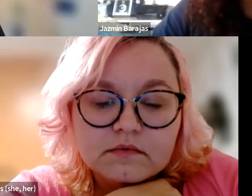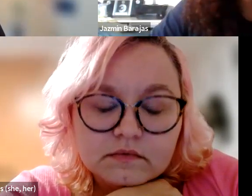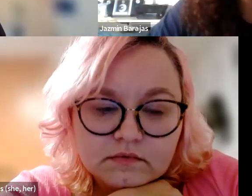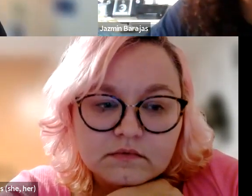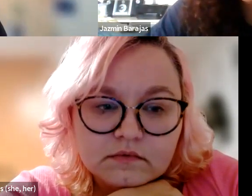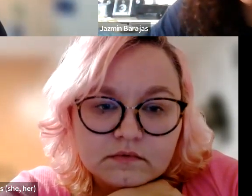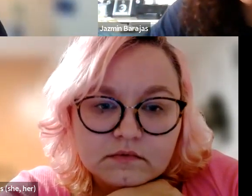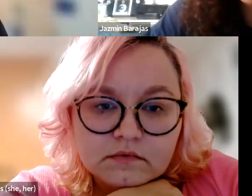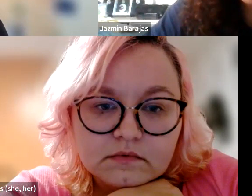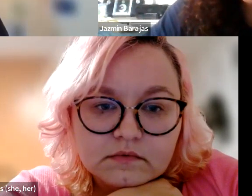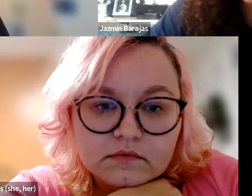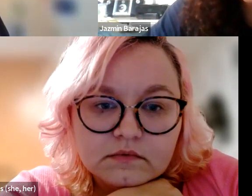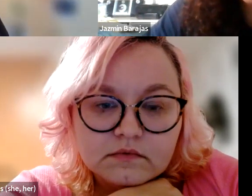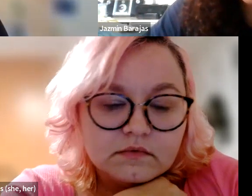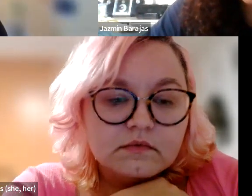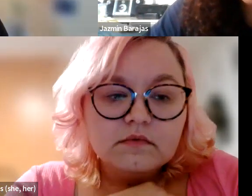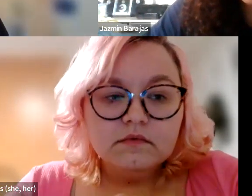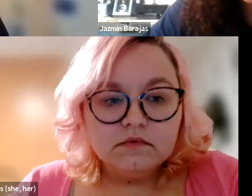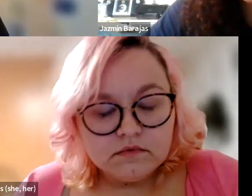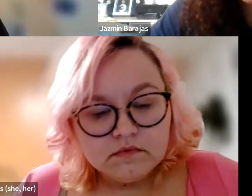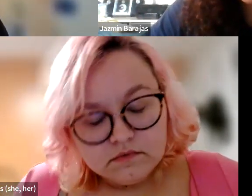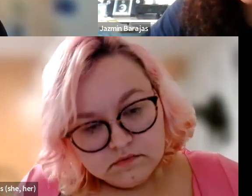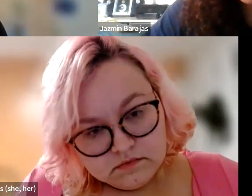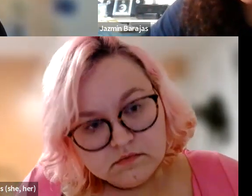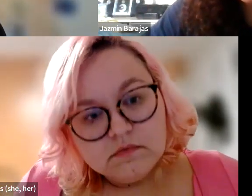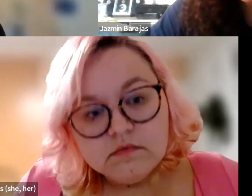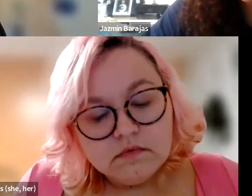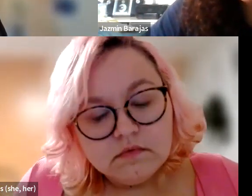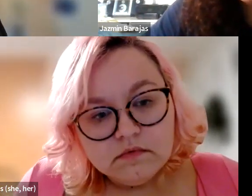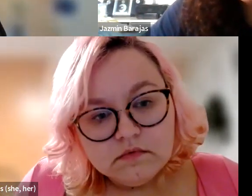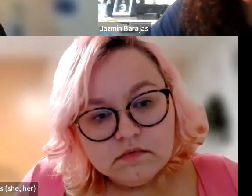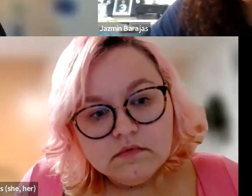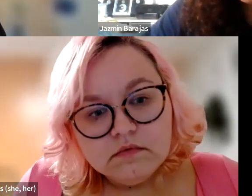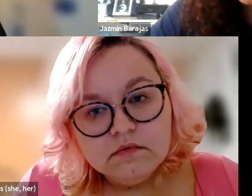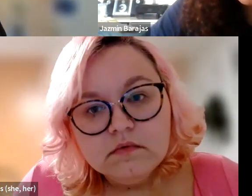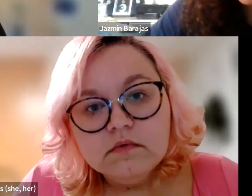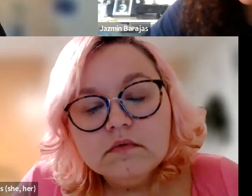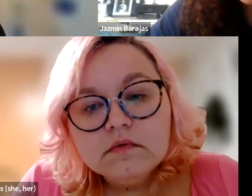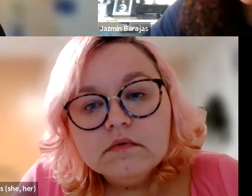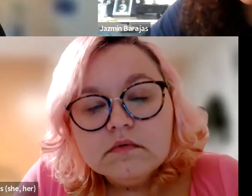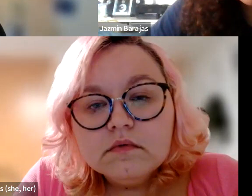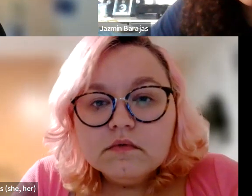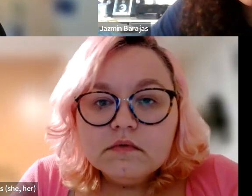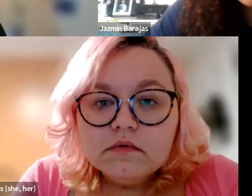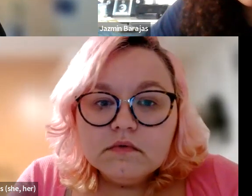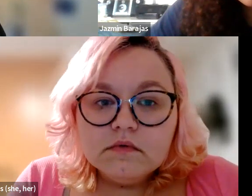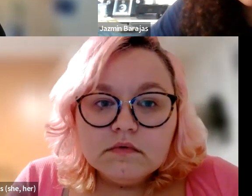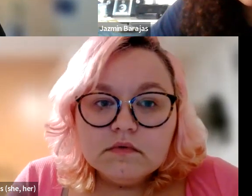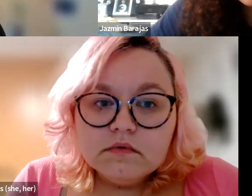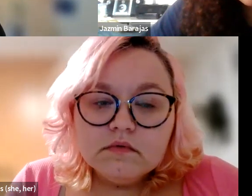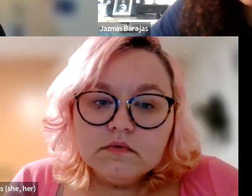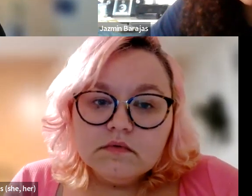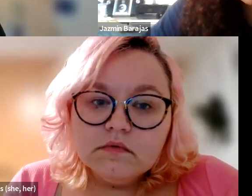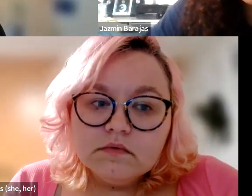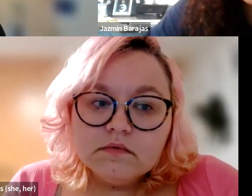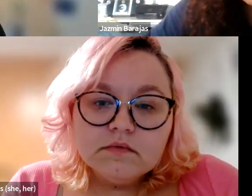there's not more than 5,000 residents. Eso hace que la educación que yo